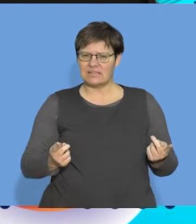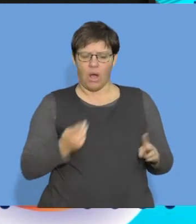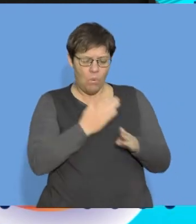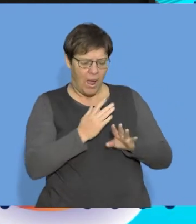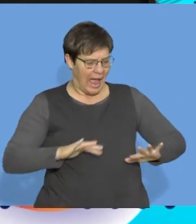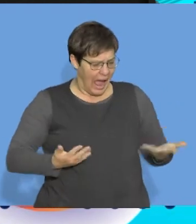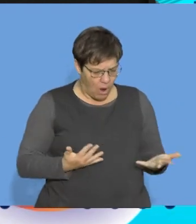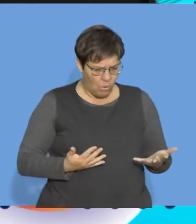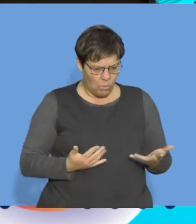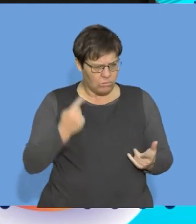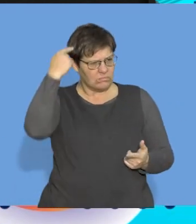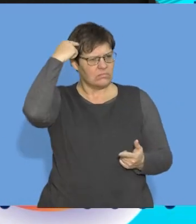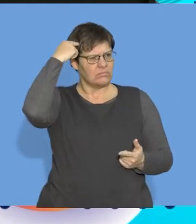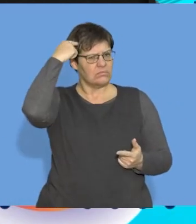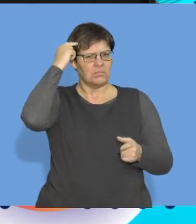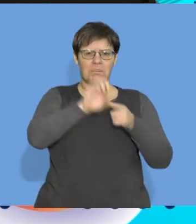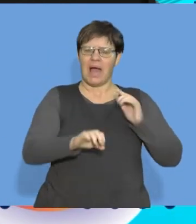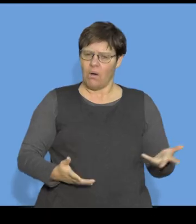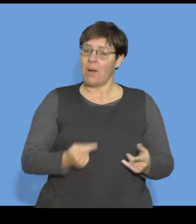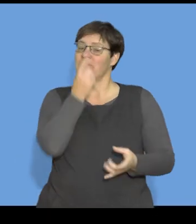work, I'm going to show you how it works.